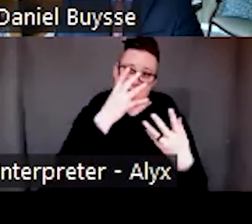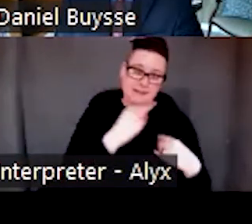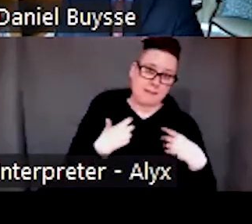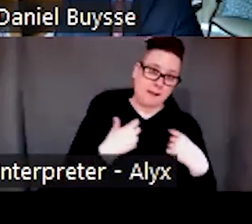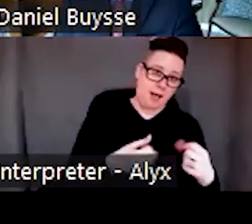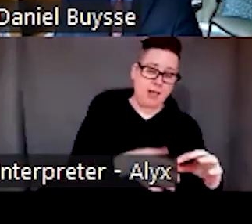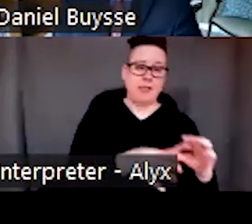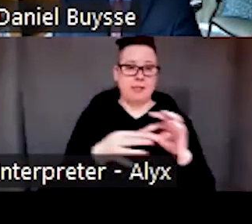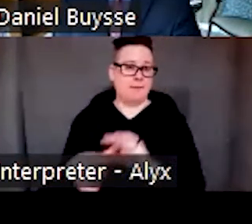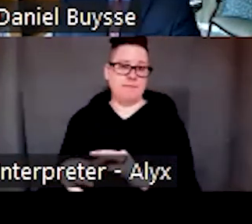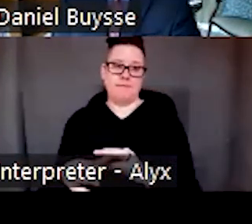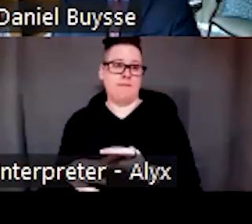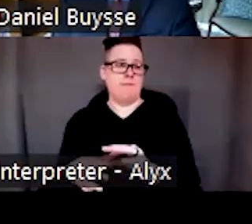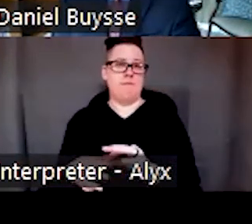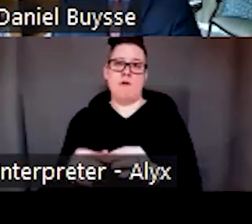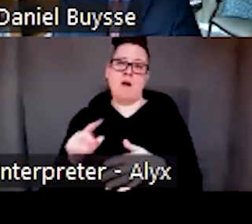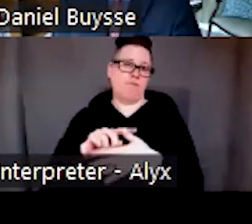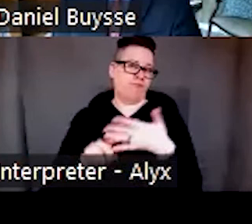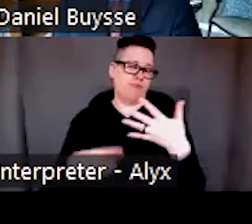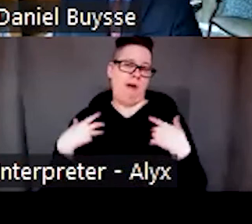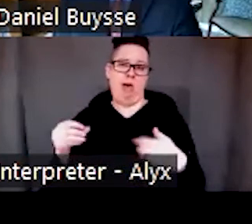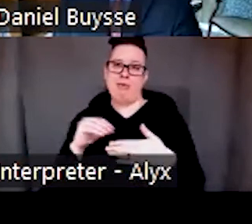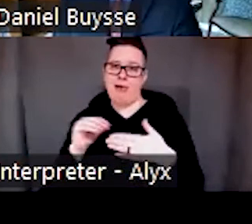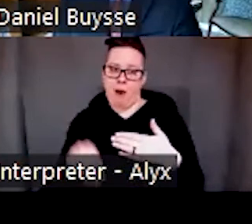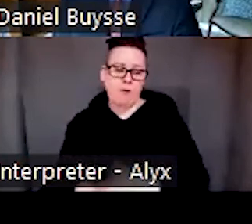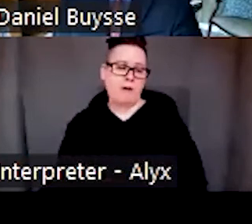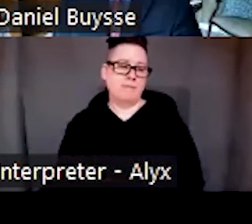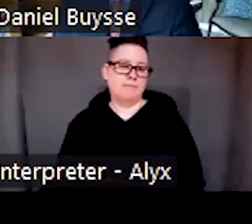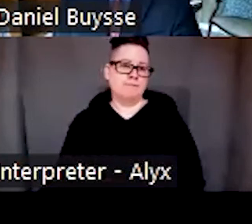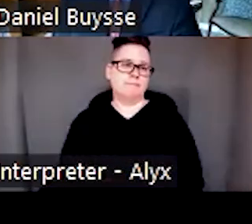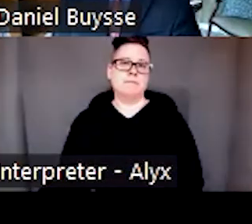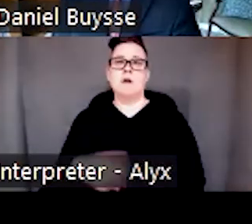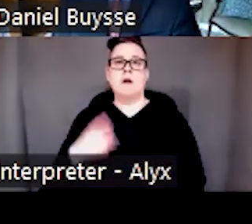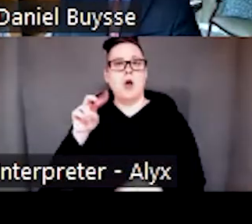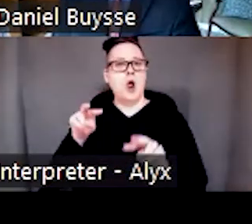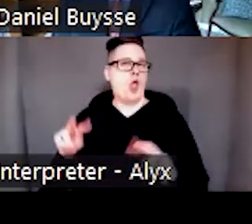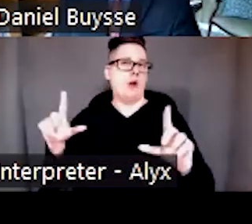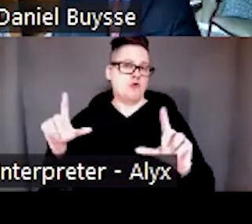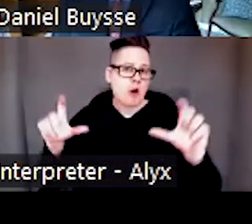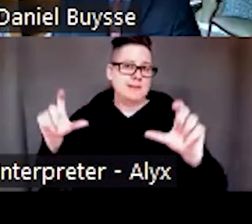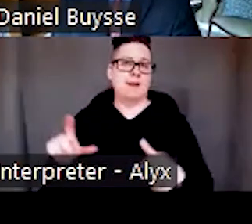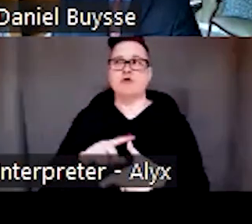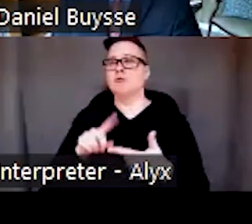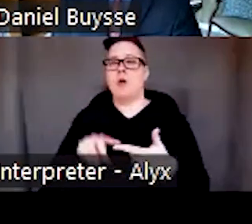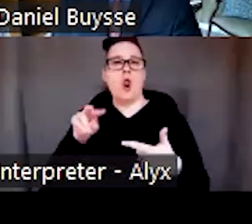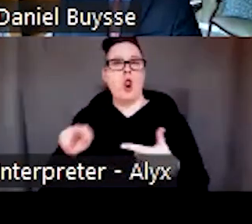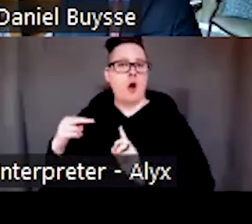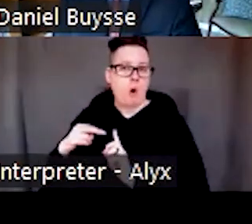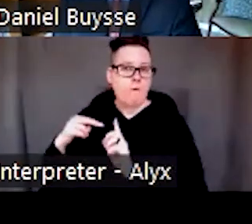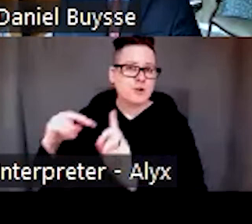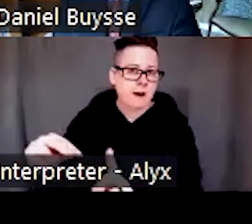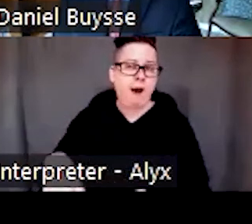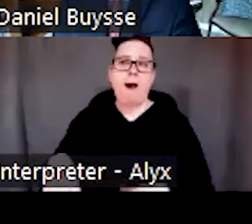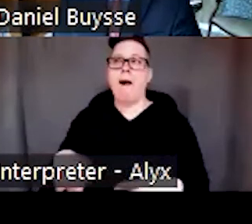and cross-sectional health outcomes, as well as longitudinal health outcomes, as